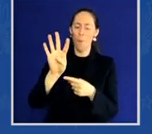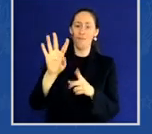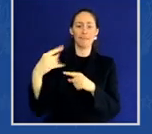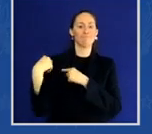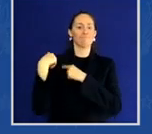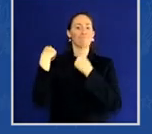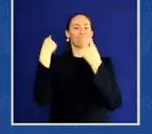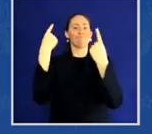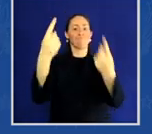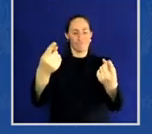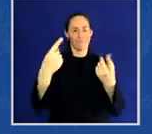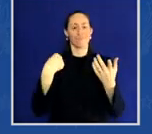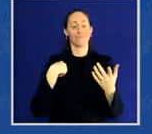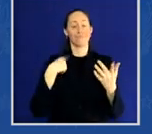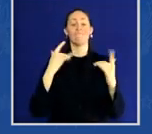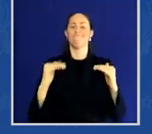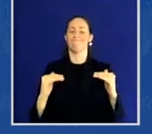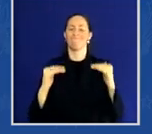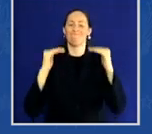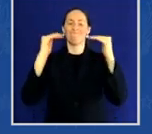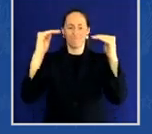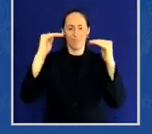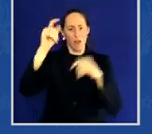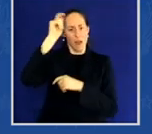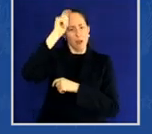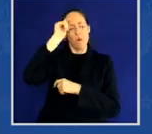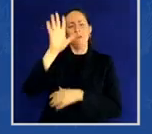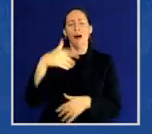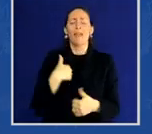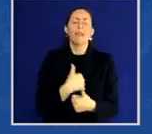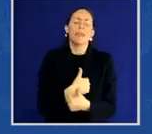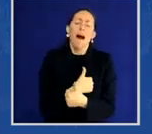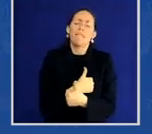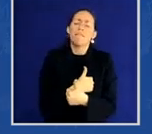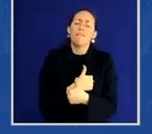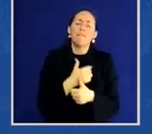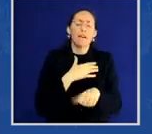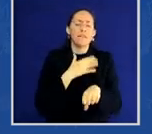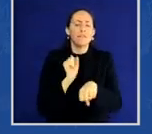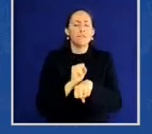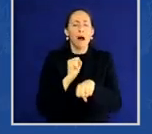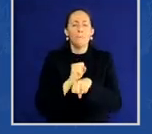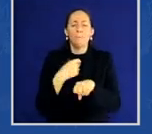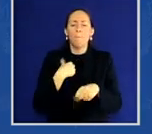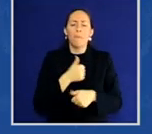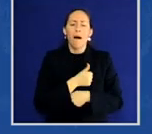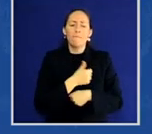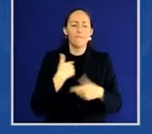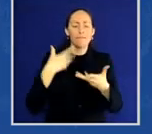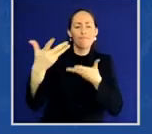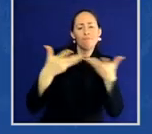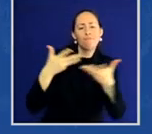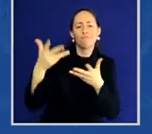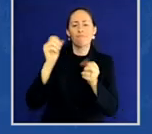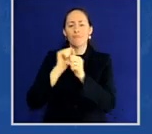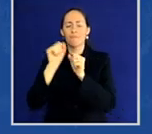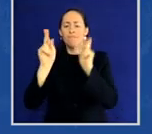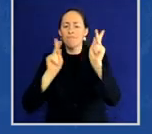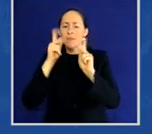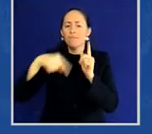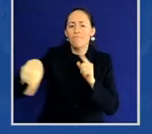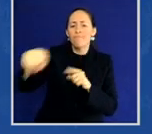I do. I like having the opportunity of working with my coworkers to serve Amtrak's customers up and down the Northeast